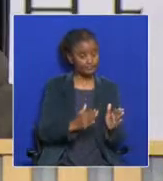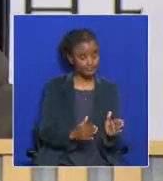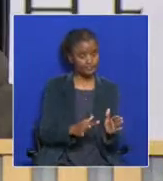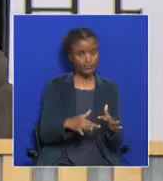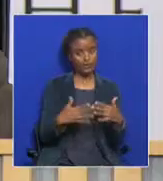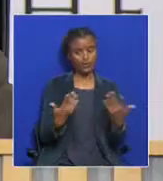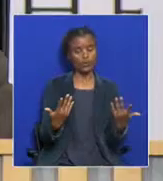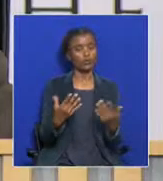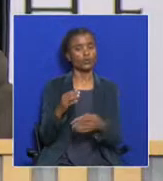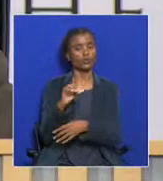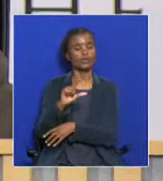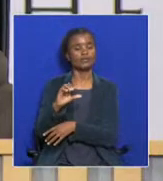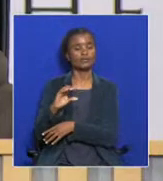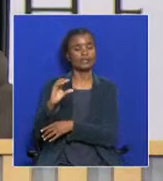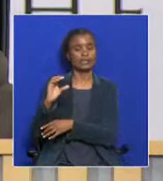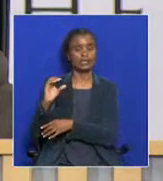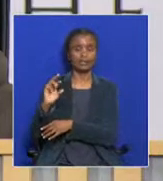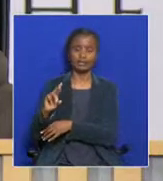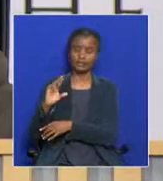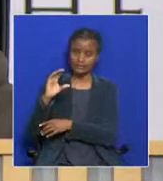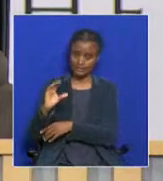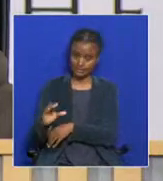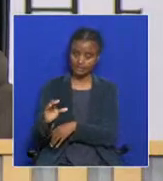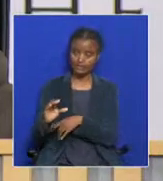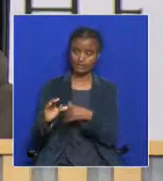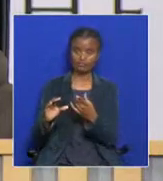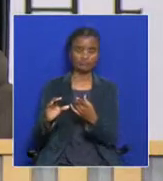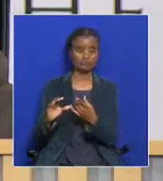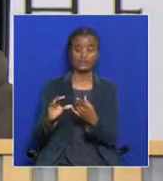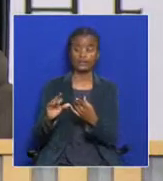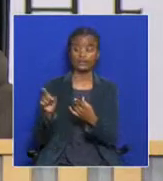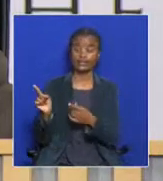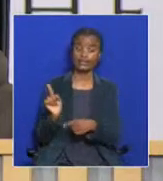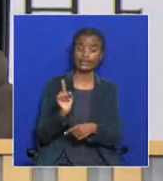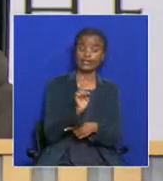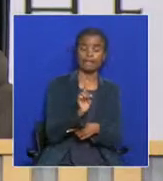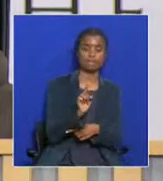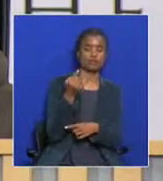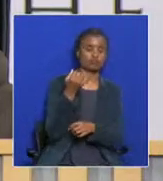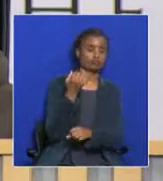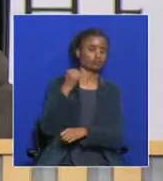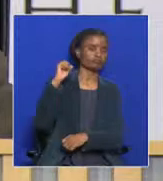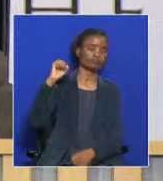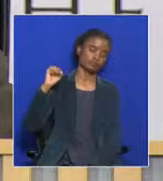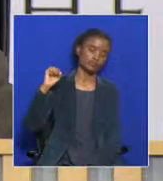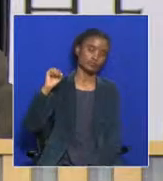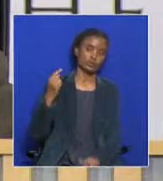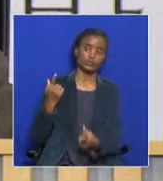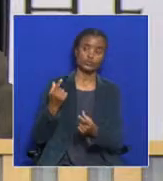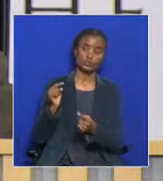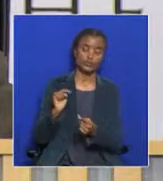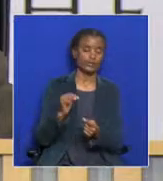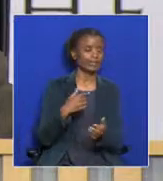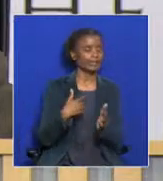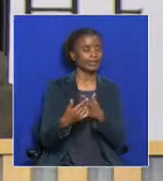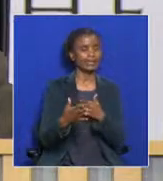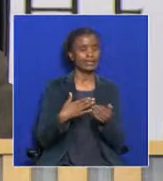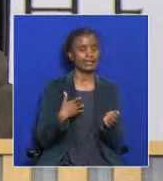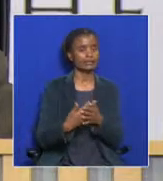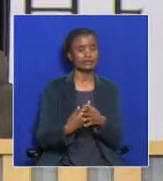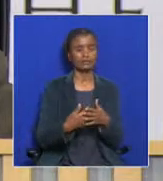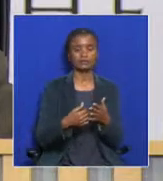deny them a chance completely, in fact, to uplift any matter, any material that